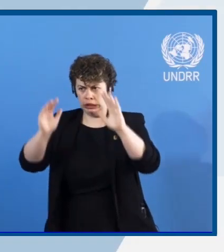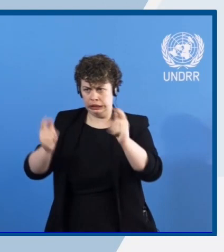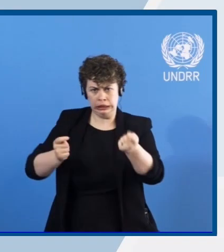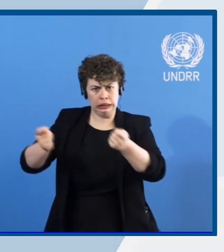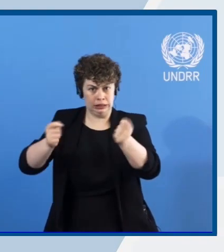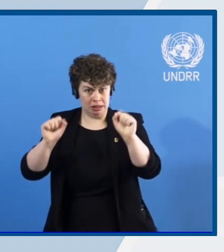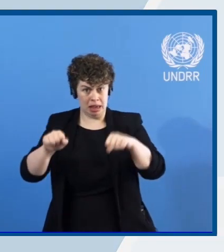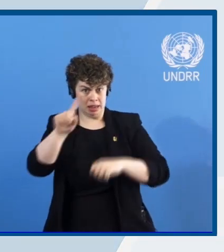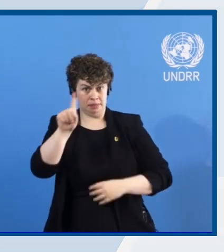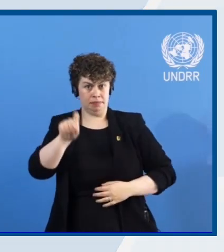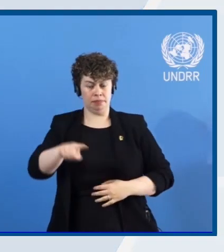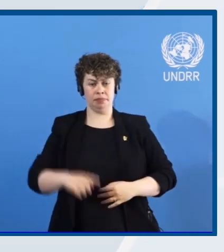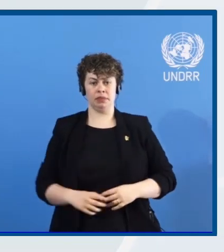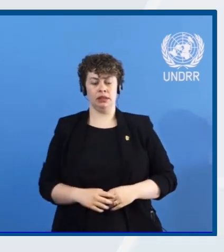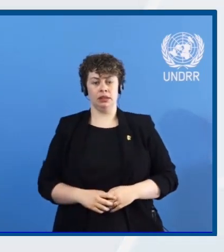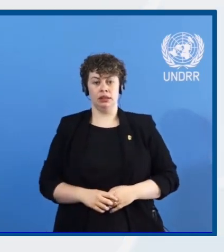Did you raise your finger? You have a view on this?